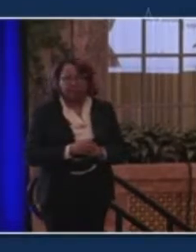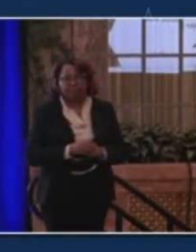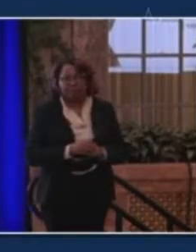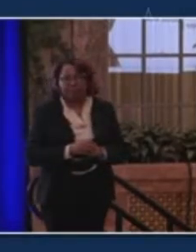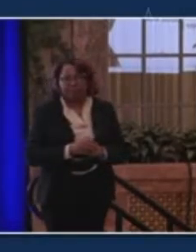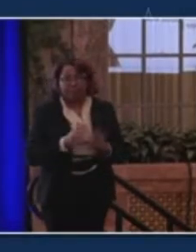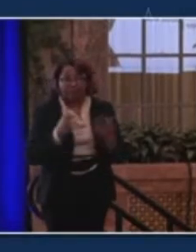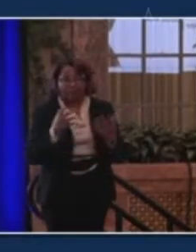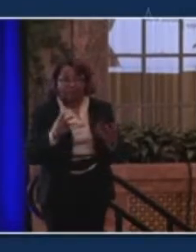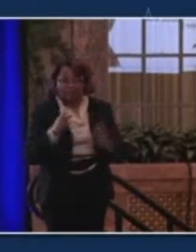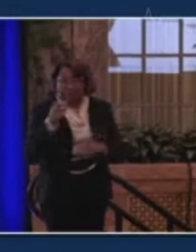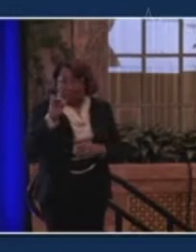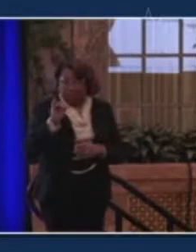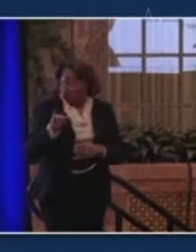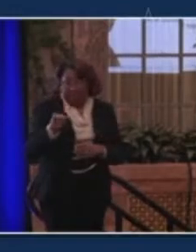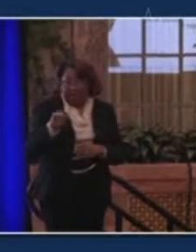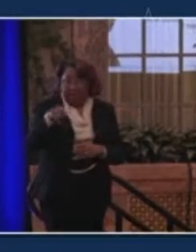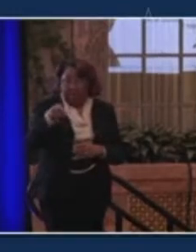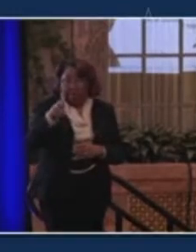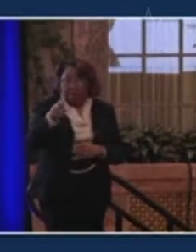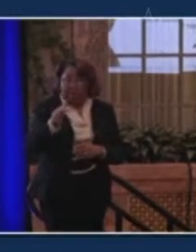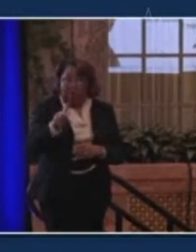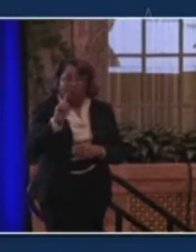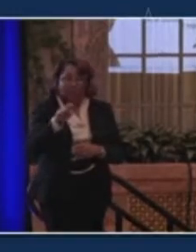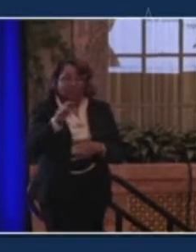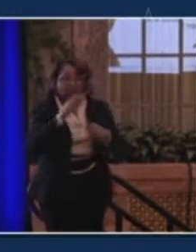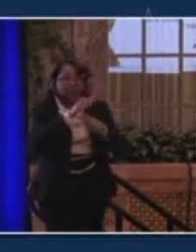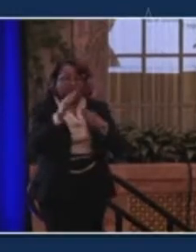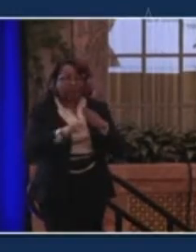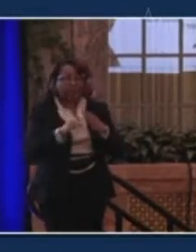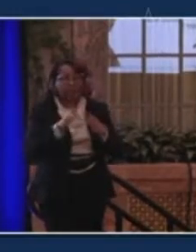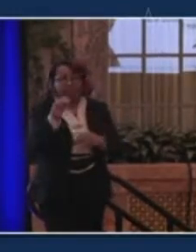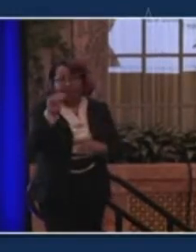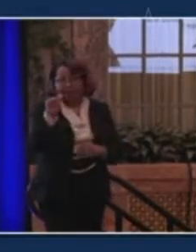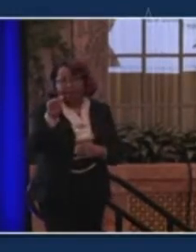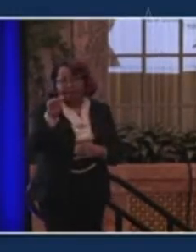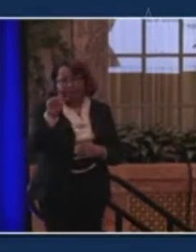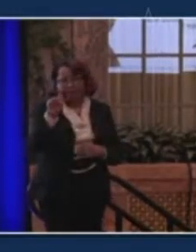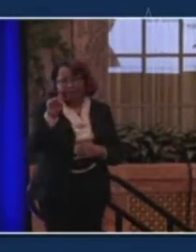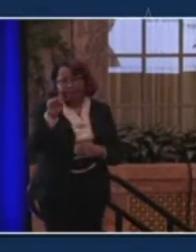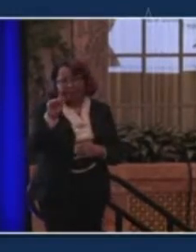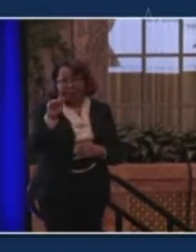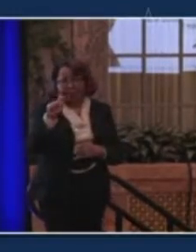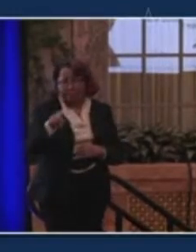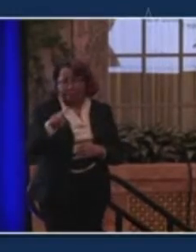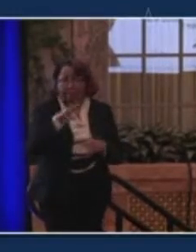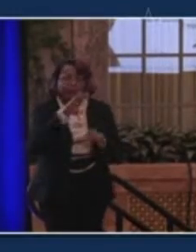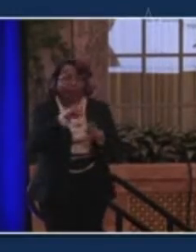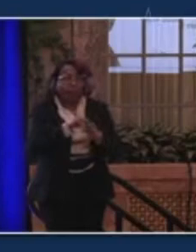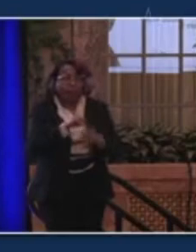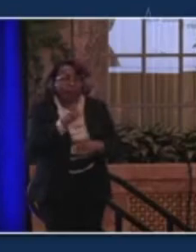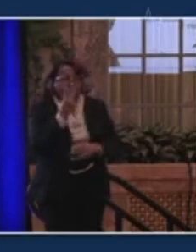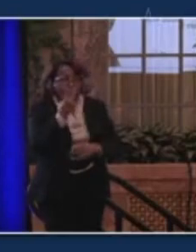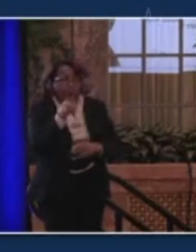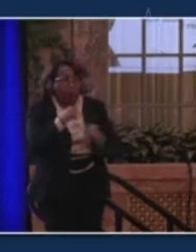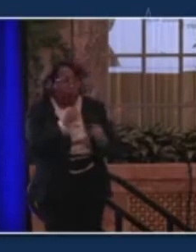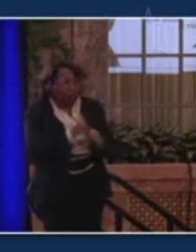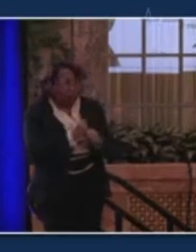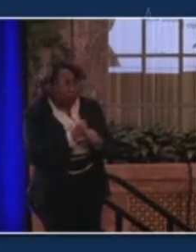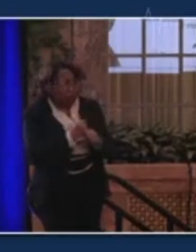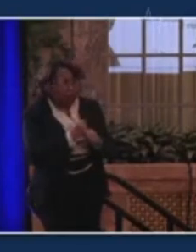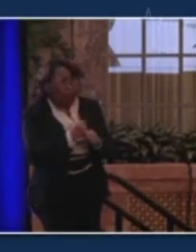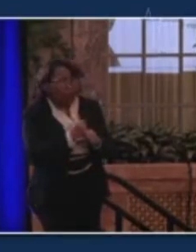The park needs to be completed as soon as possible within the next 2 years of